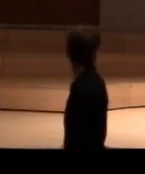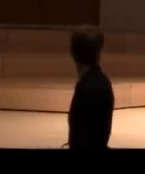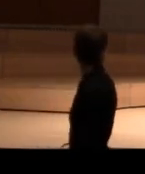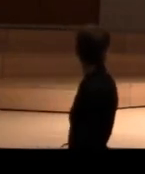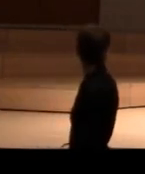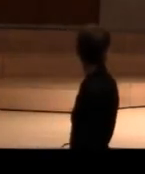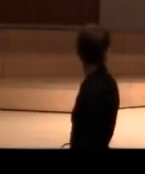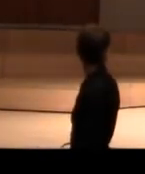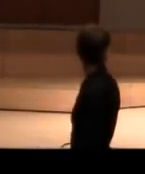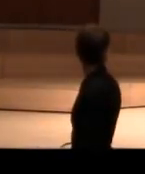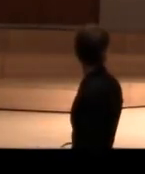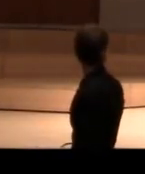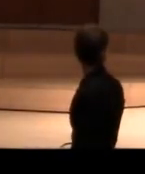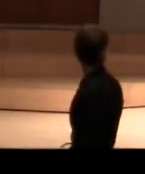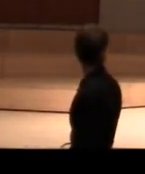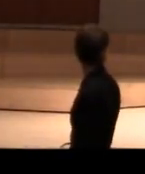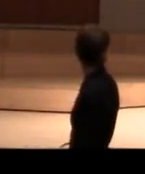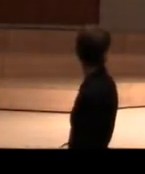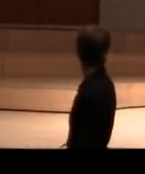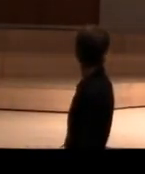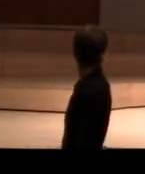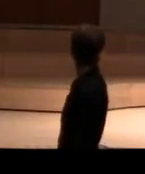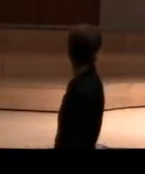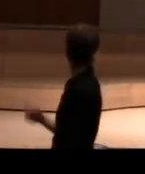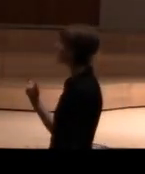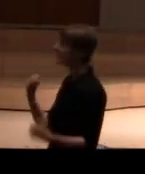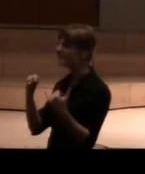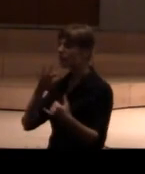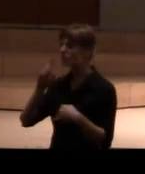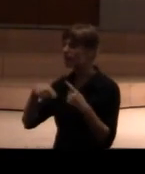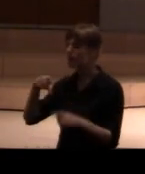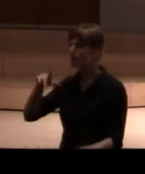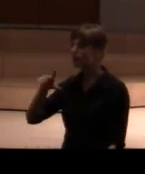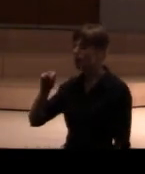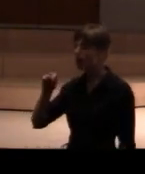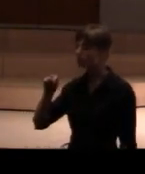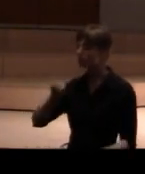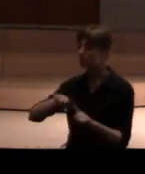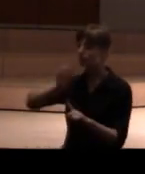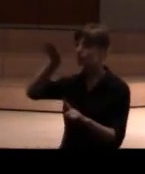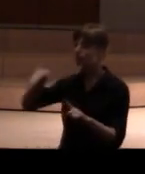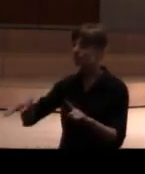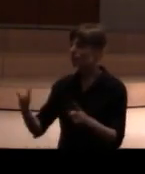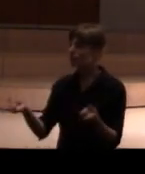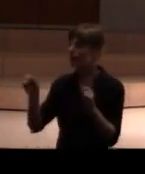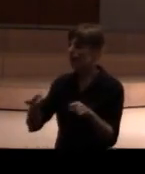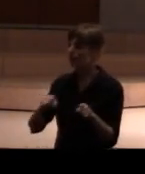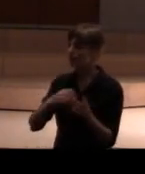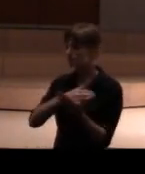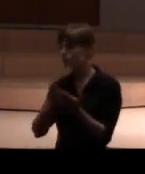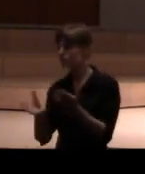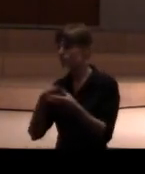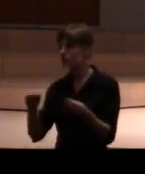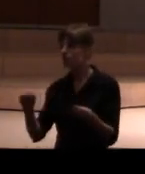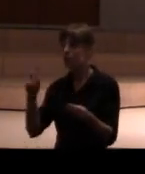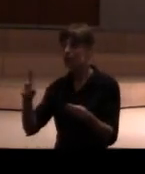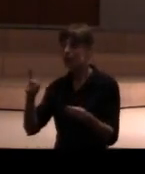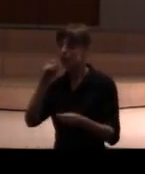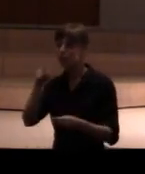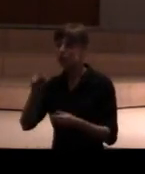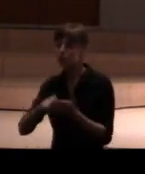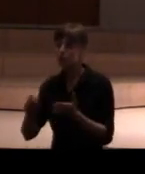characters, let's talk about plot. The plot is what happens in the story. Okay, pretend that you are riding a roller